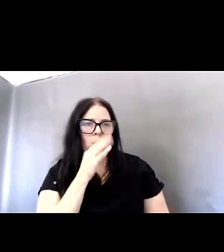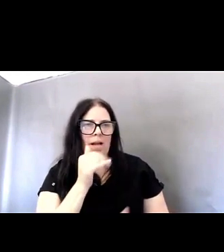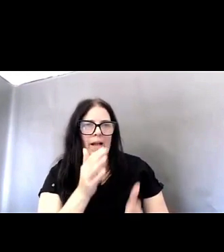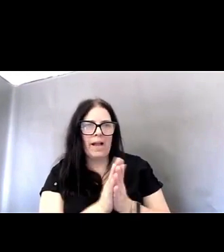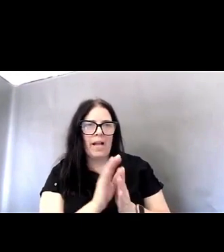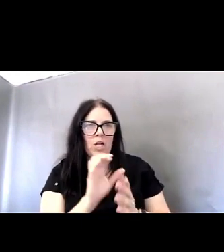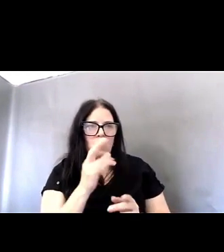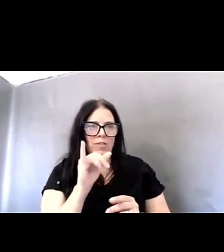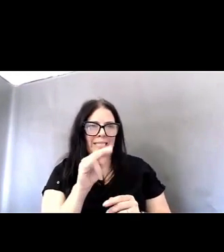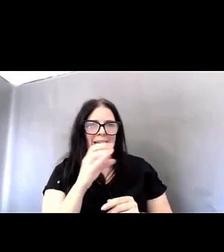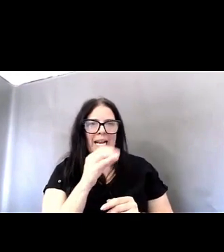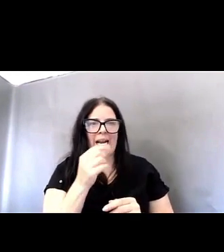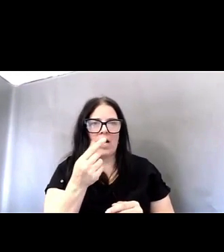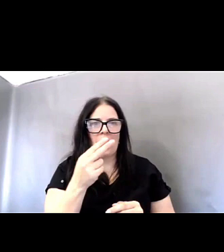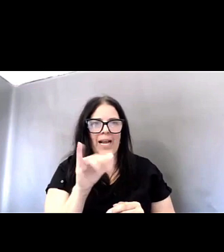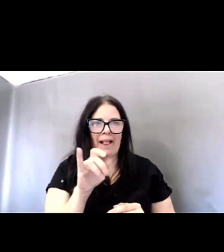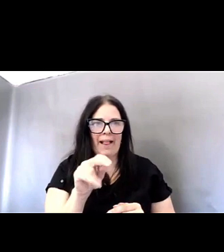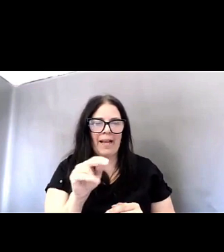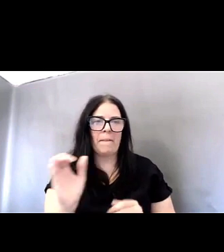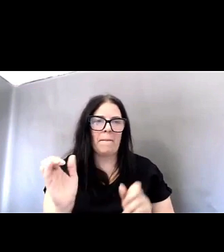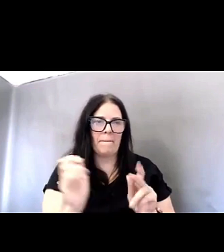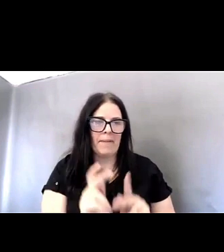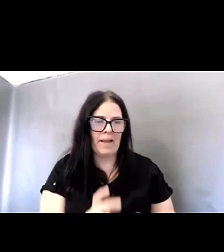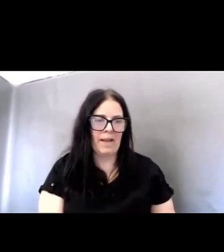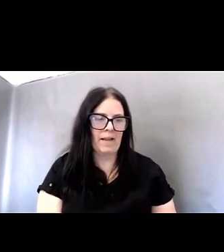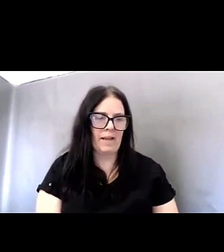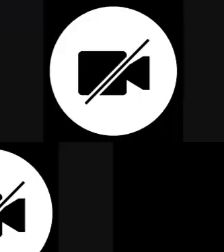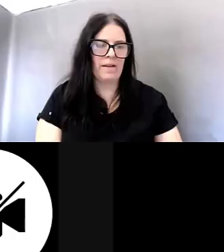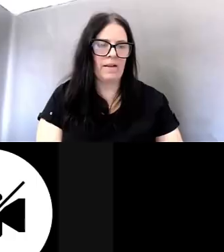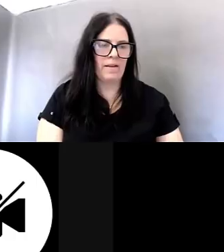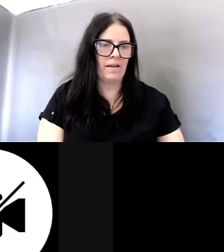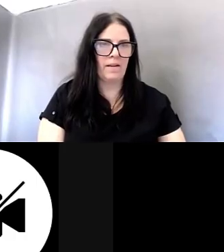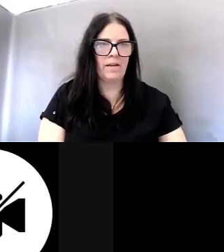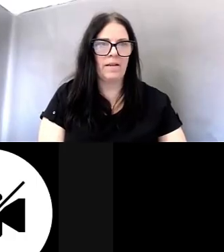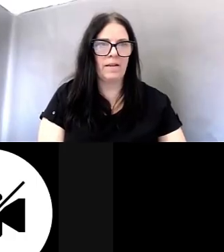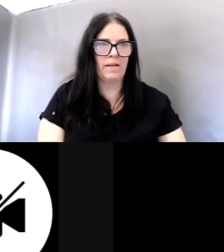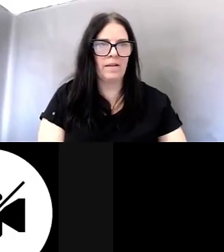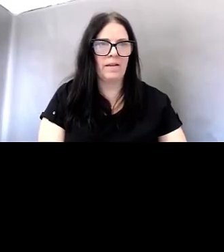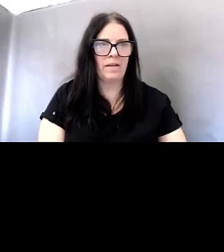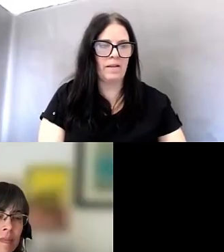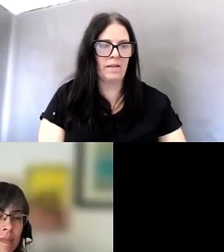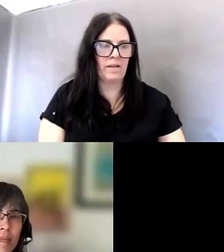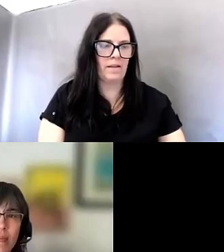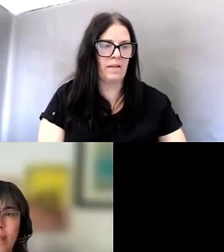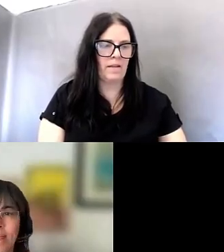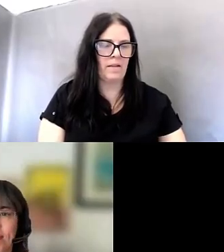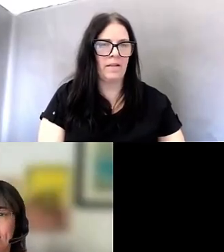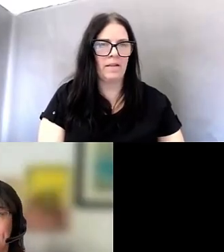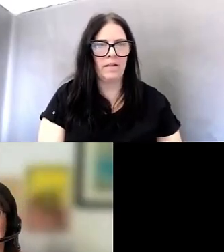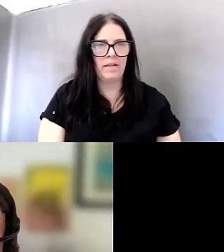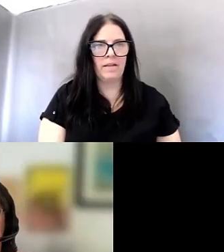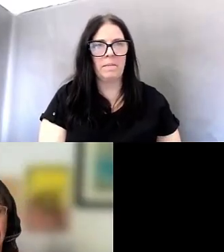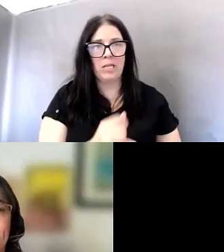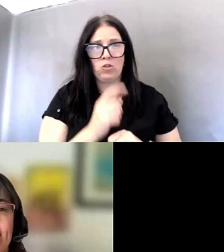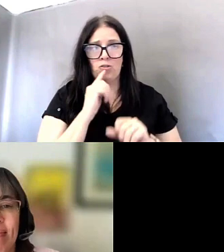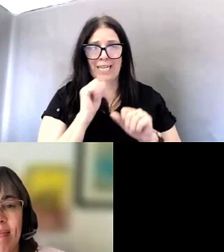back to our session as well. Here we go. Let's make sure that you can see the